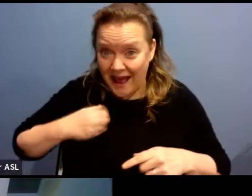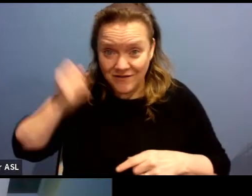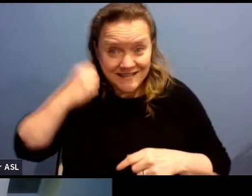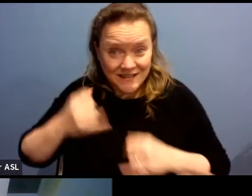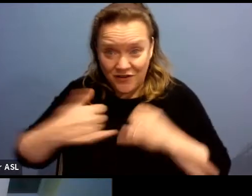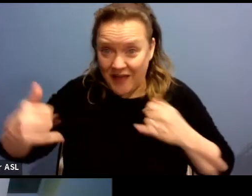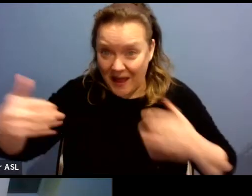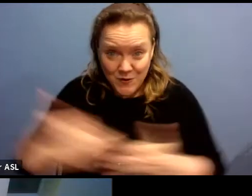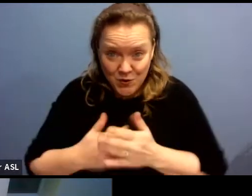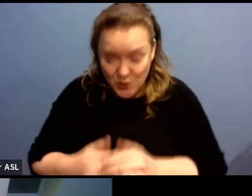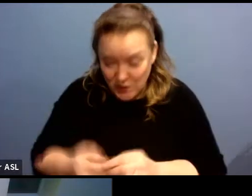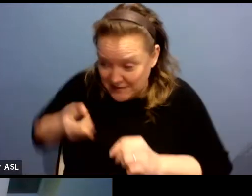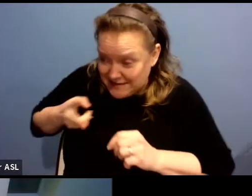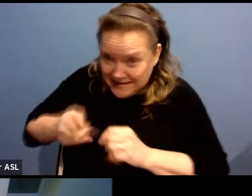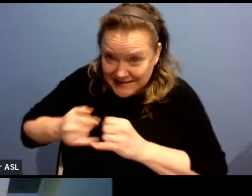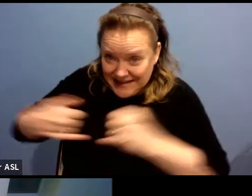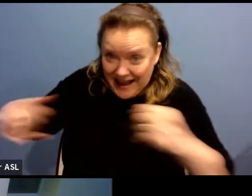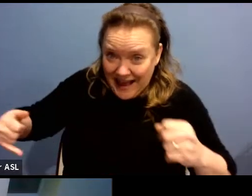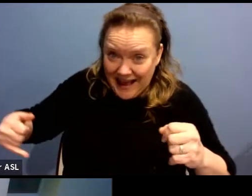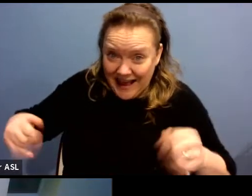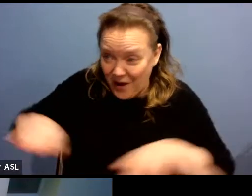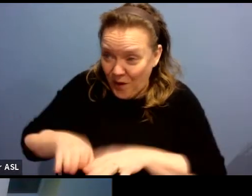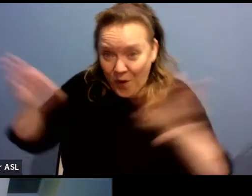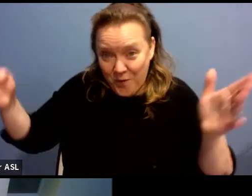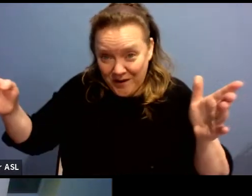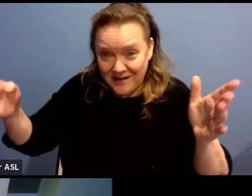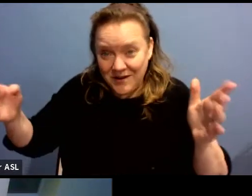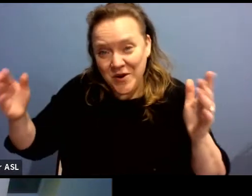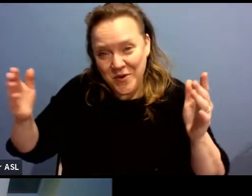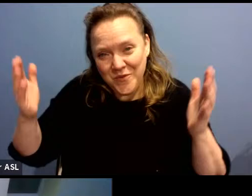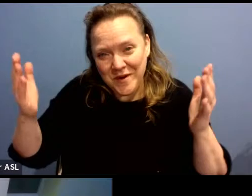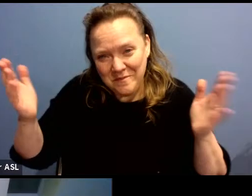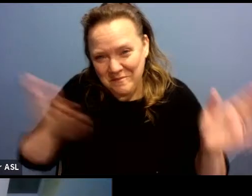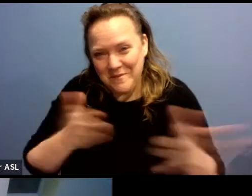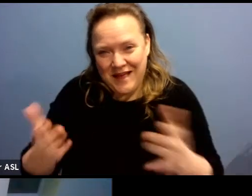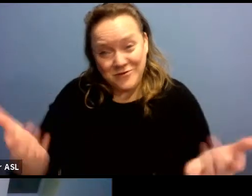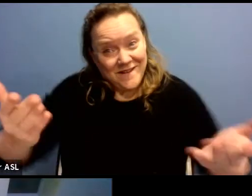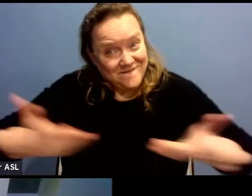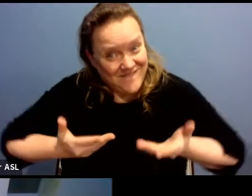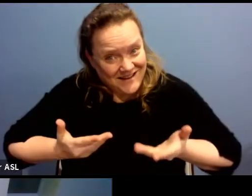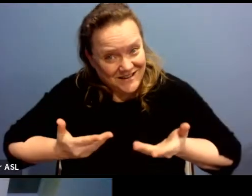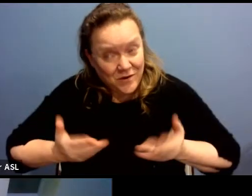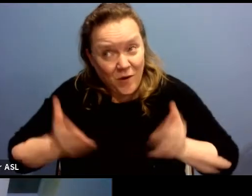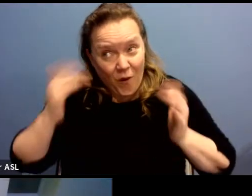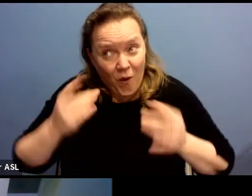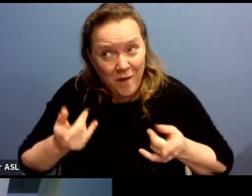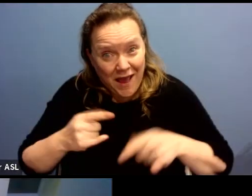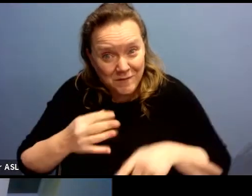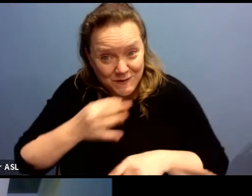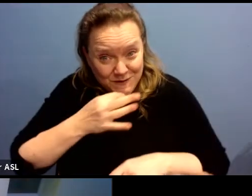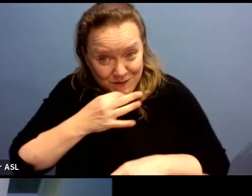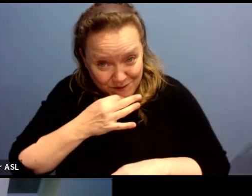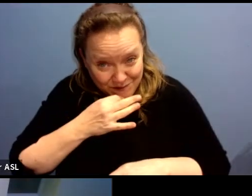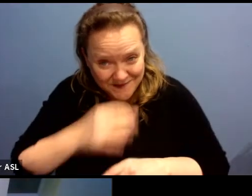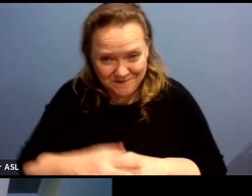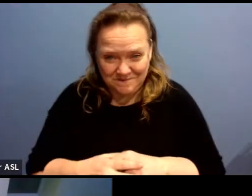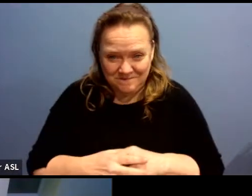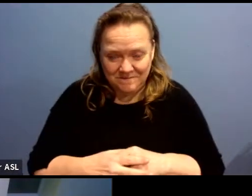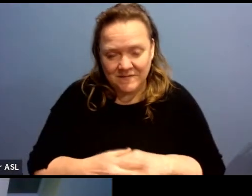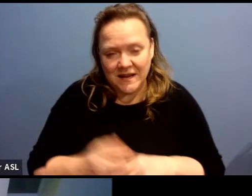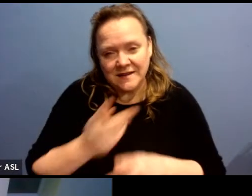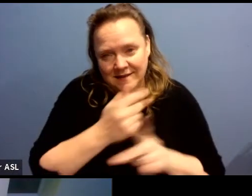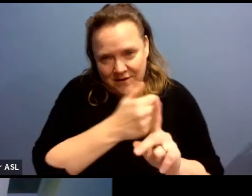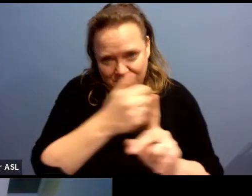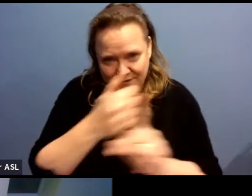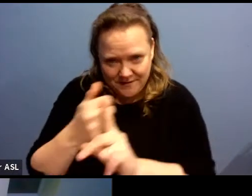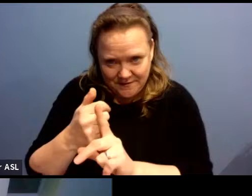the Silver Line station, and we hope that sooner and not later. So thank you for listening to me this evening. You all take care. Thank you,